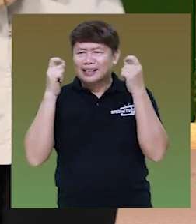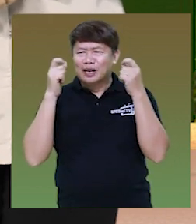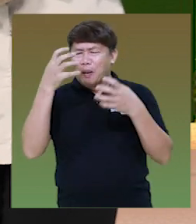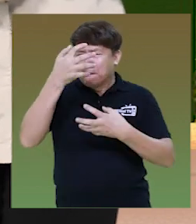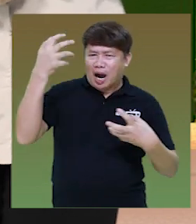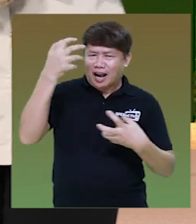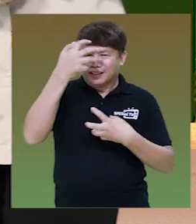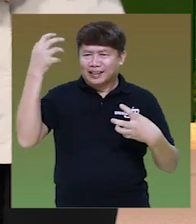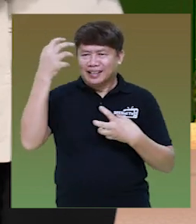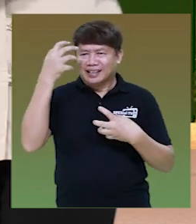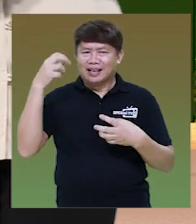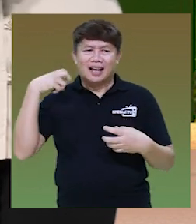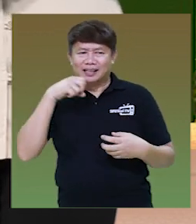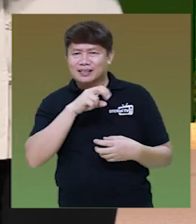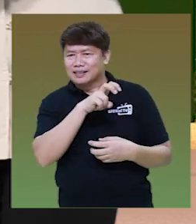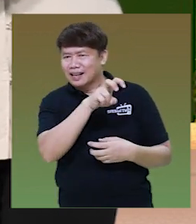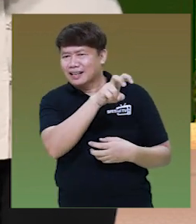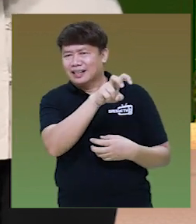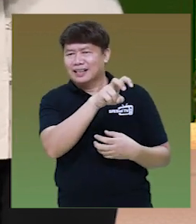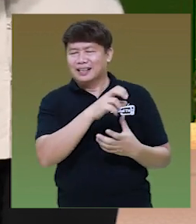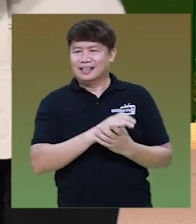monkey, and a snake.